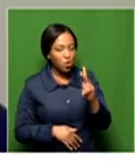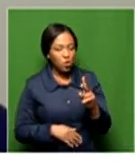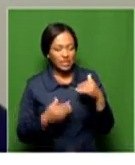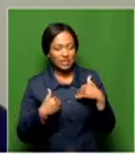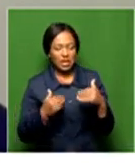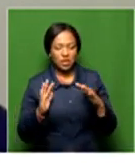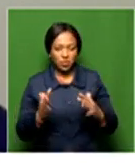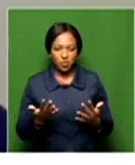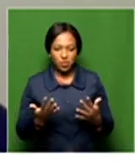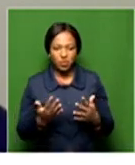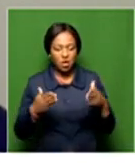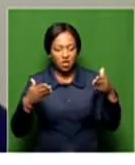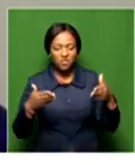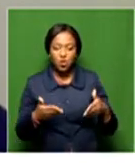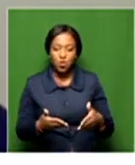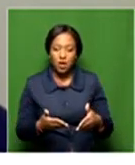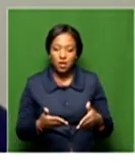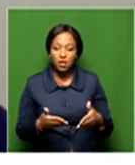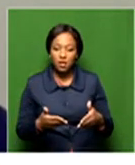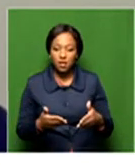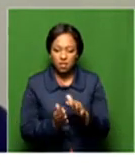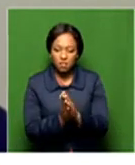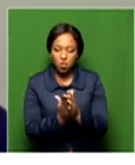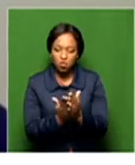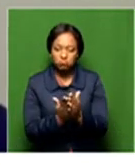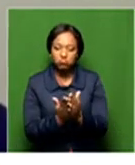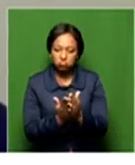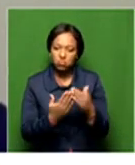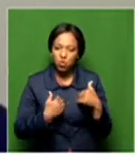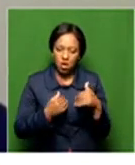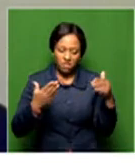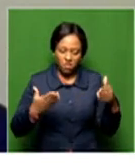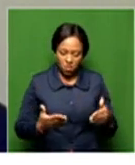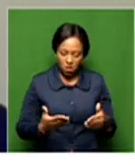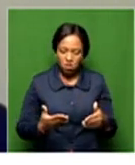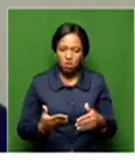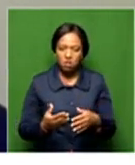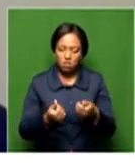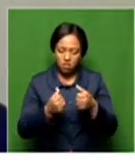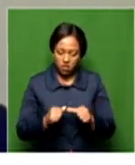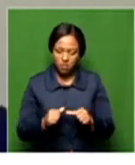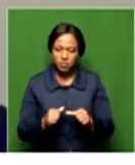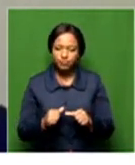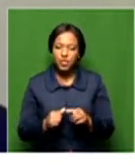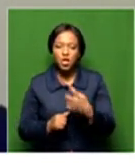it started with the funeral, as you said, but I think also this is also just